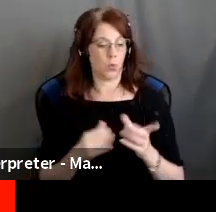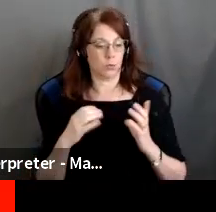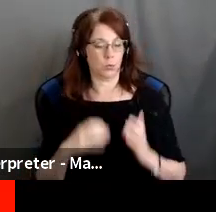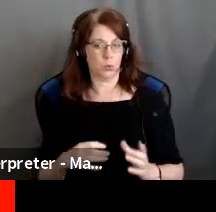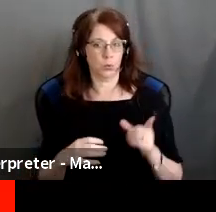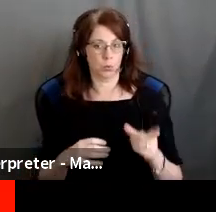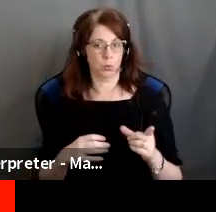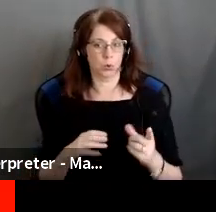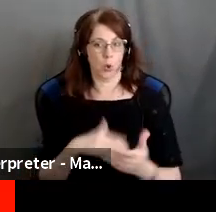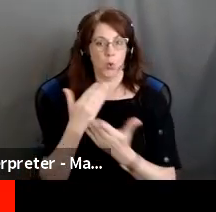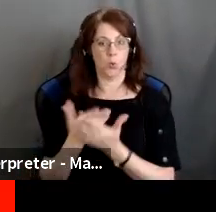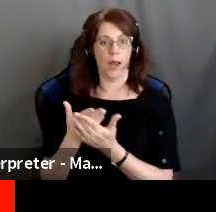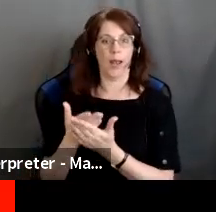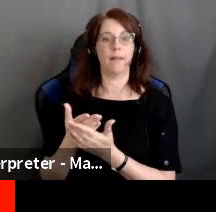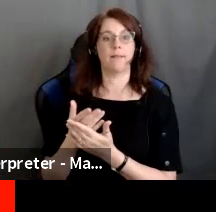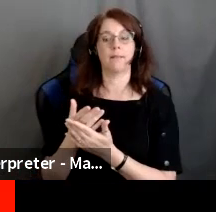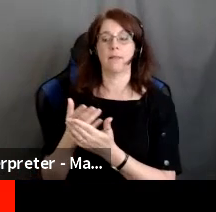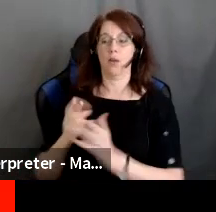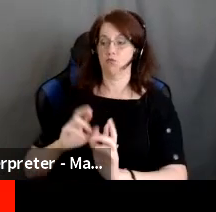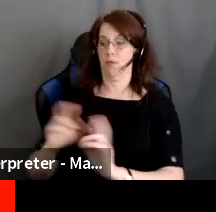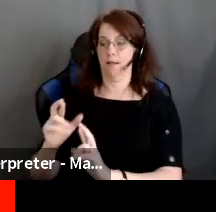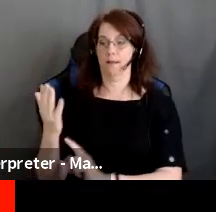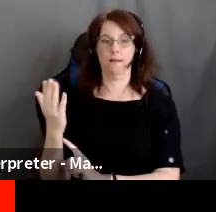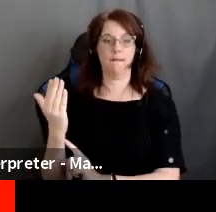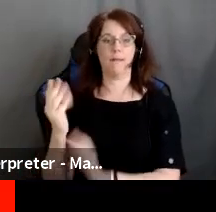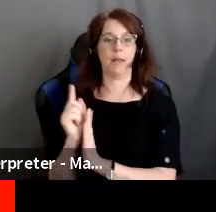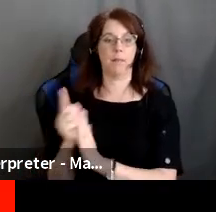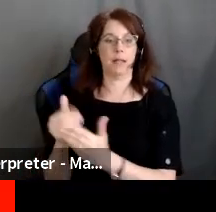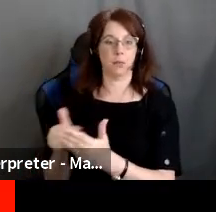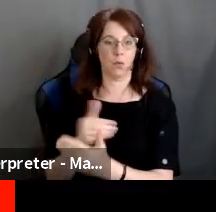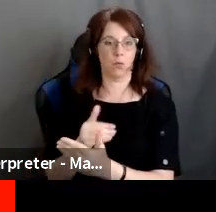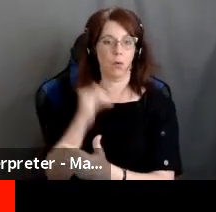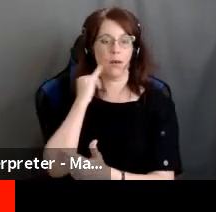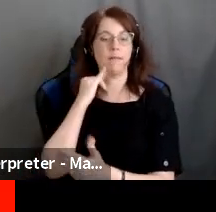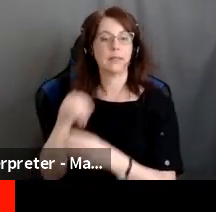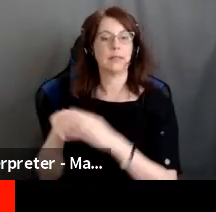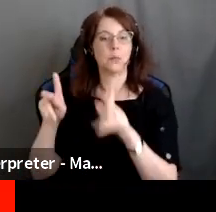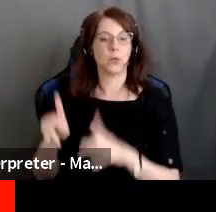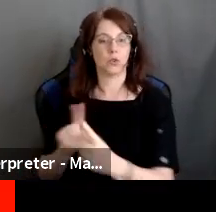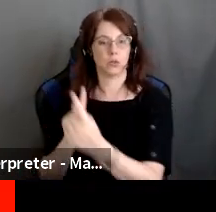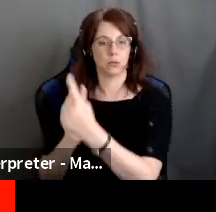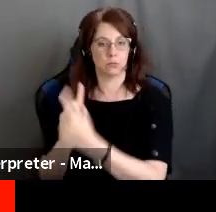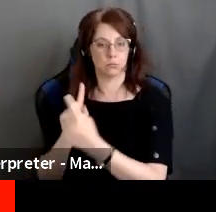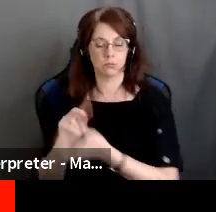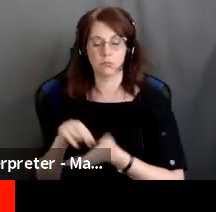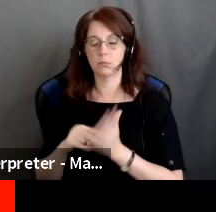they're at the interview site 15 minutes early if it is an in-person interview. So whether that means they called